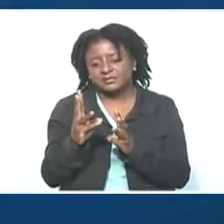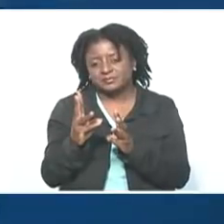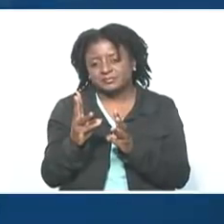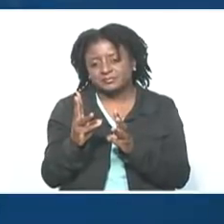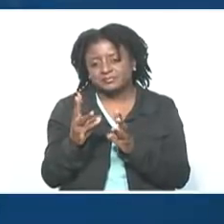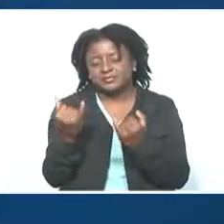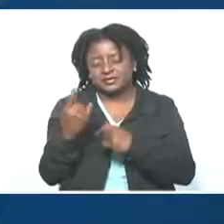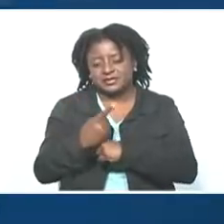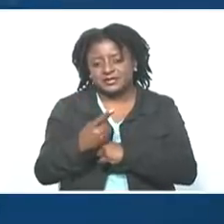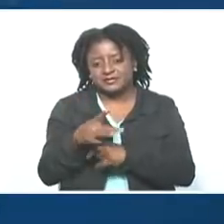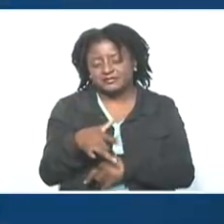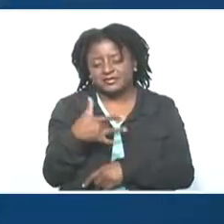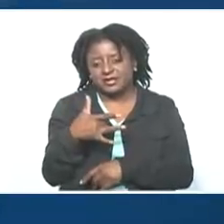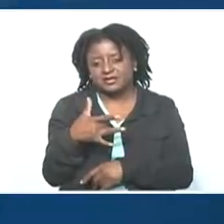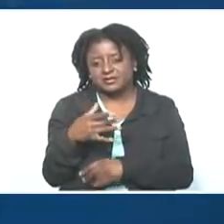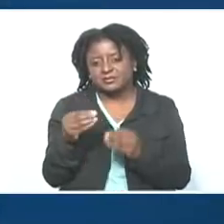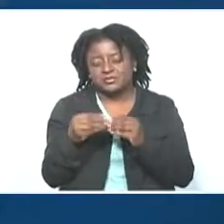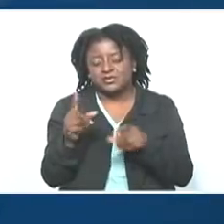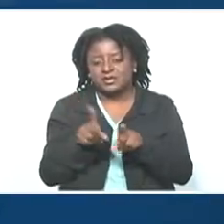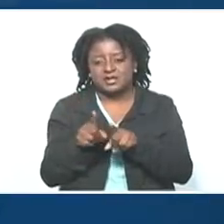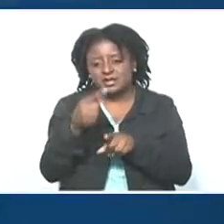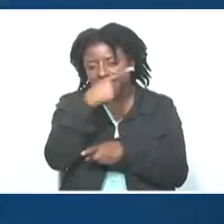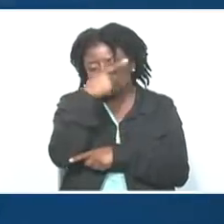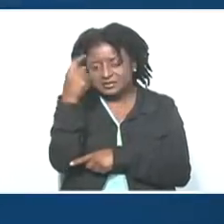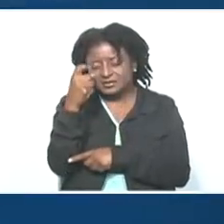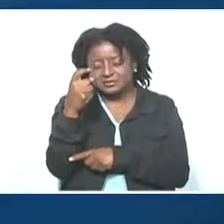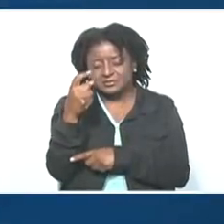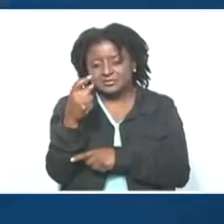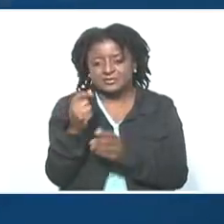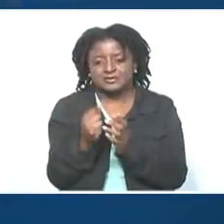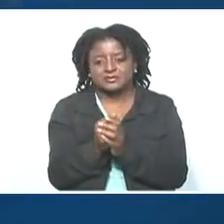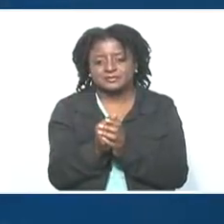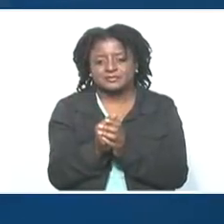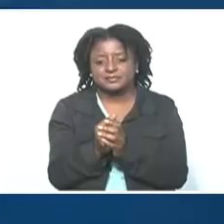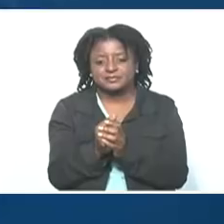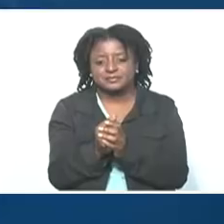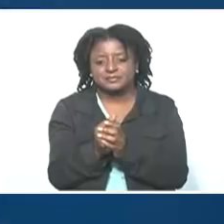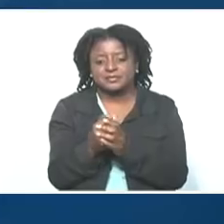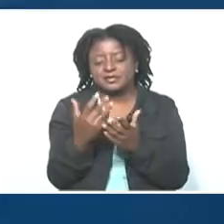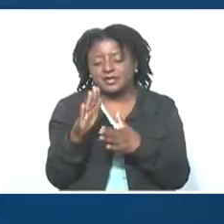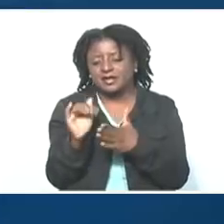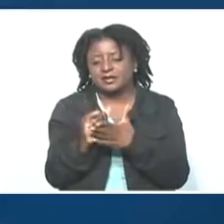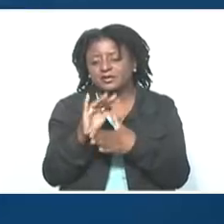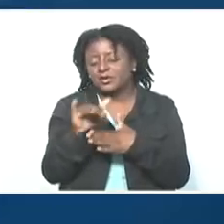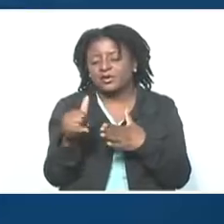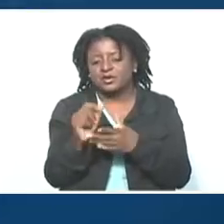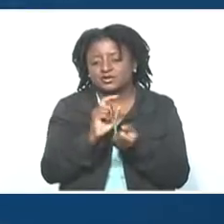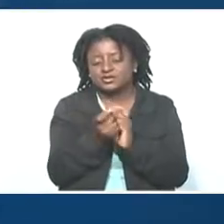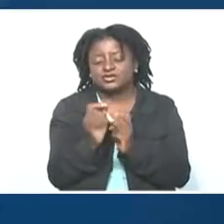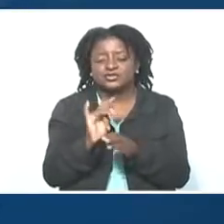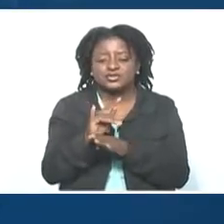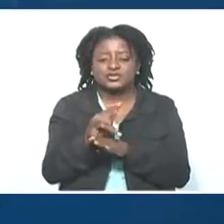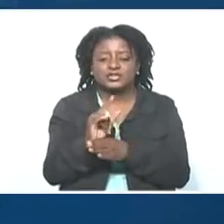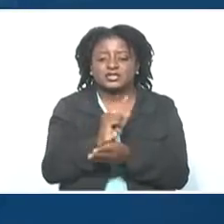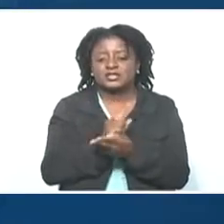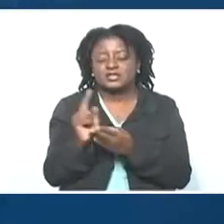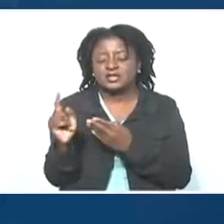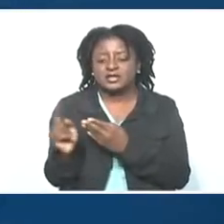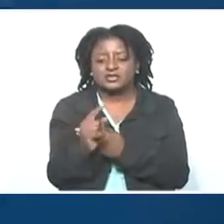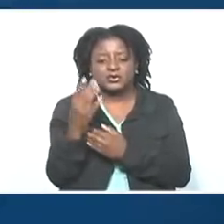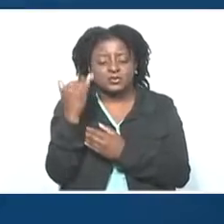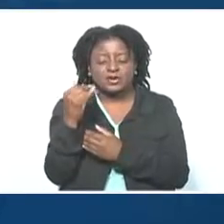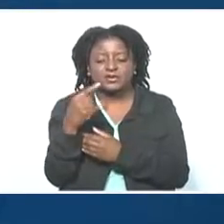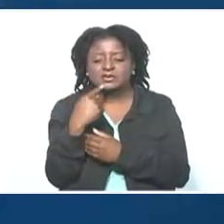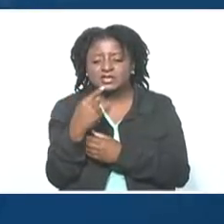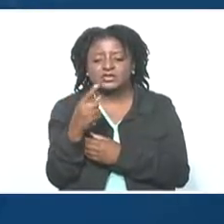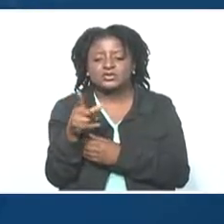summer with temperatures running roughly about 5 degrees above normal for this time of the year, but that will all change early next week. Why it will happen? Stay tuned. We'll